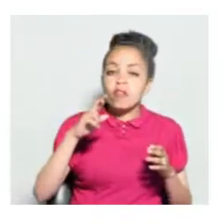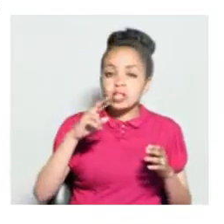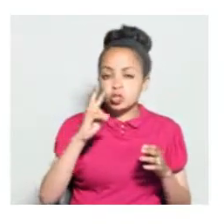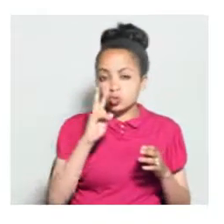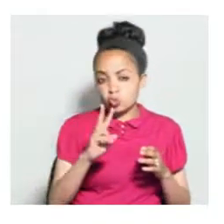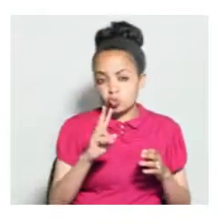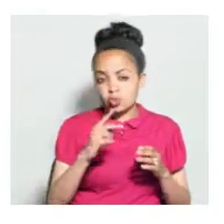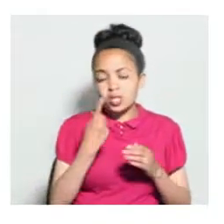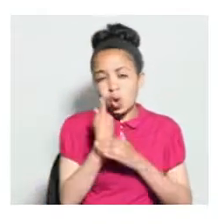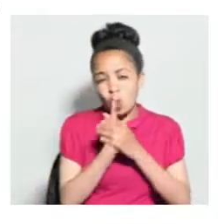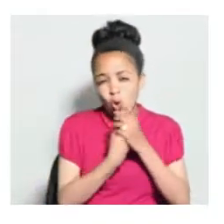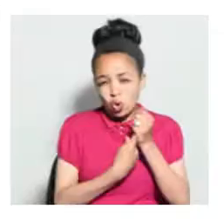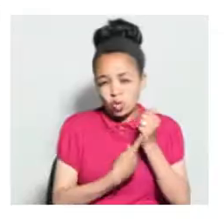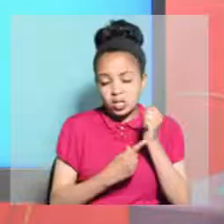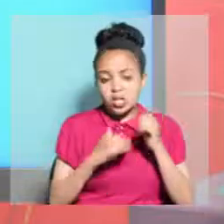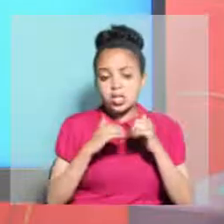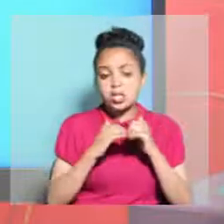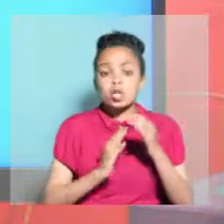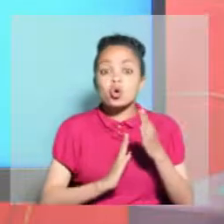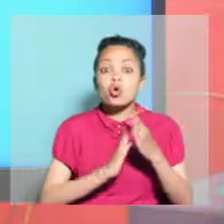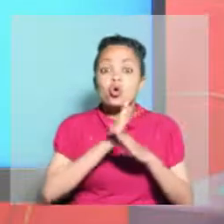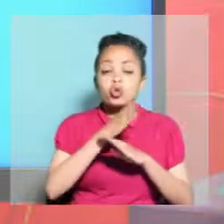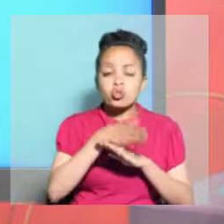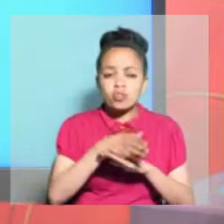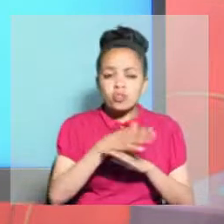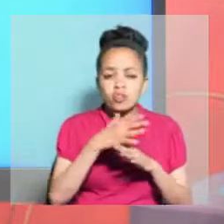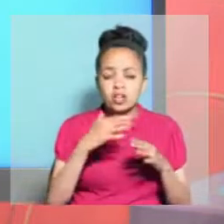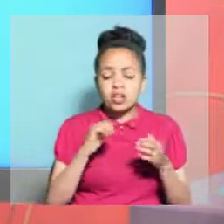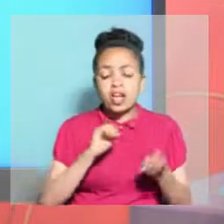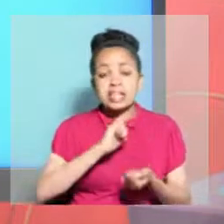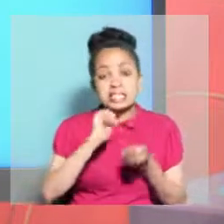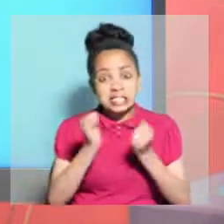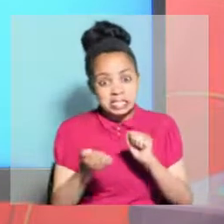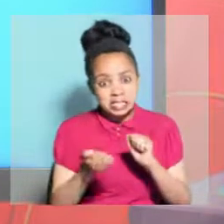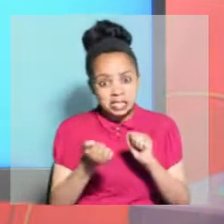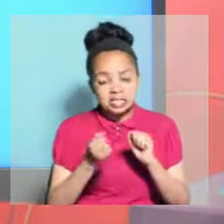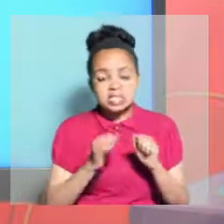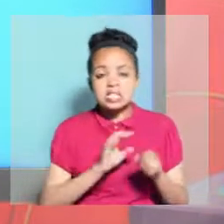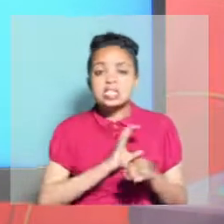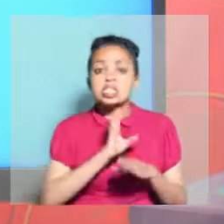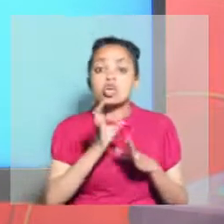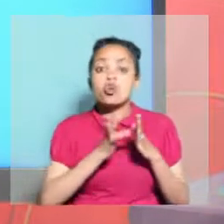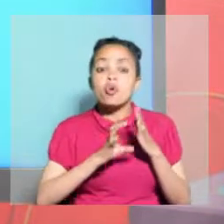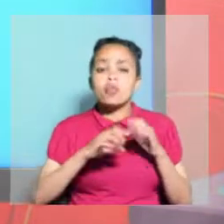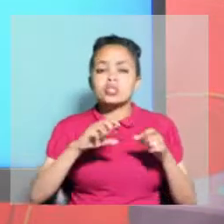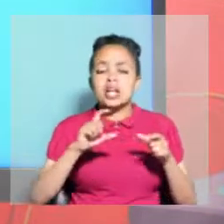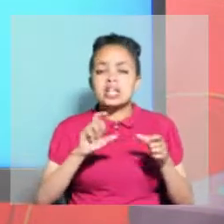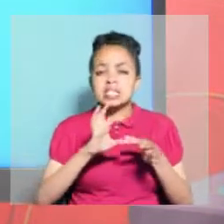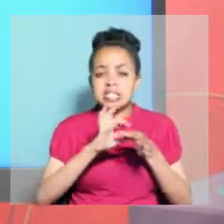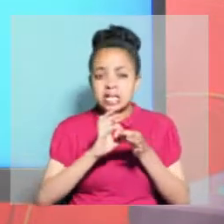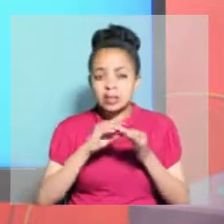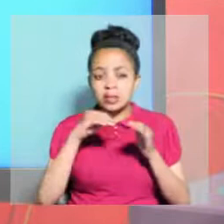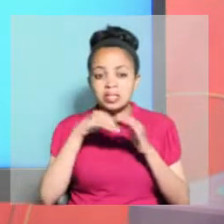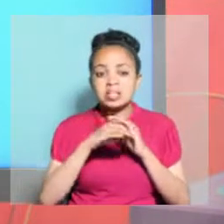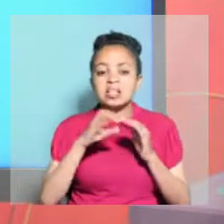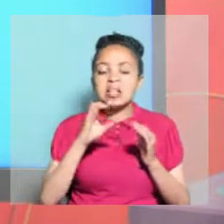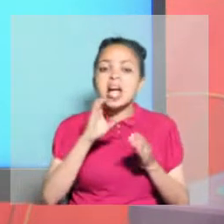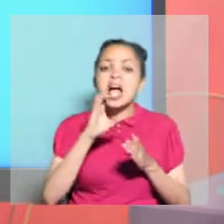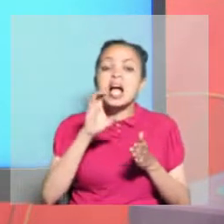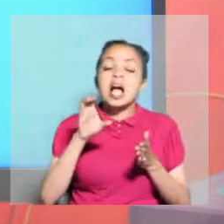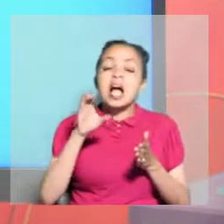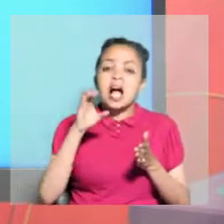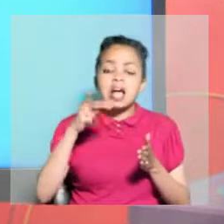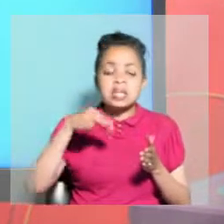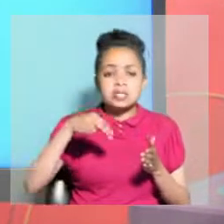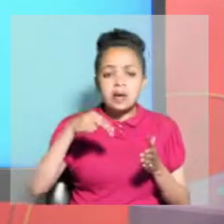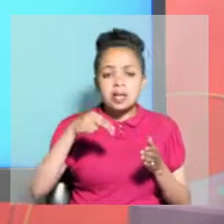only crossover when homologous pair become exchanged, the chromosomal segment at chiasmata point can be takes